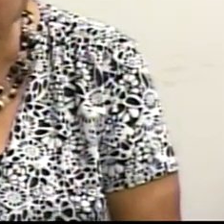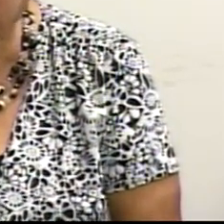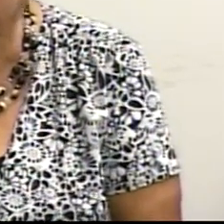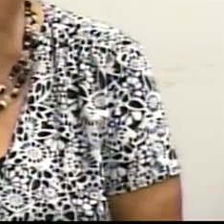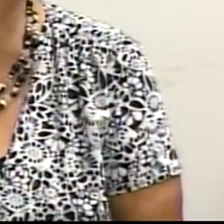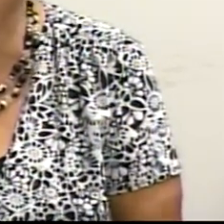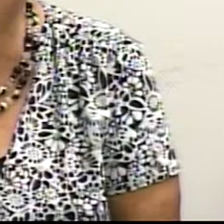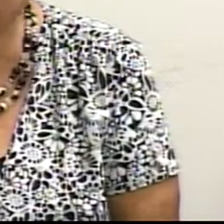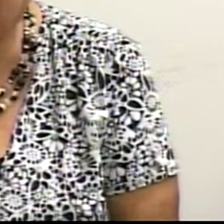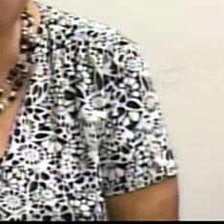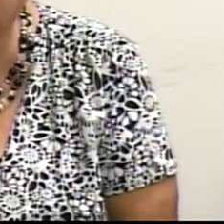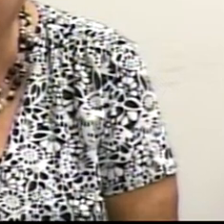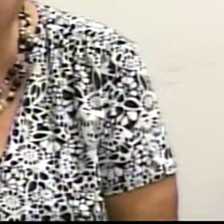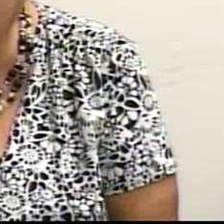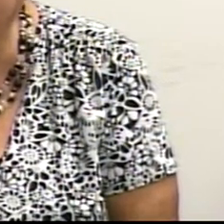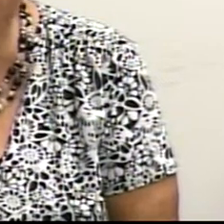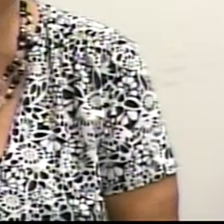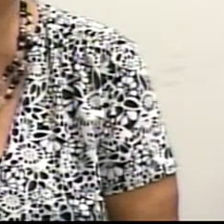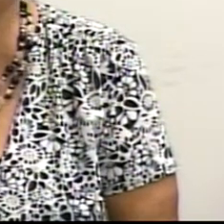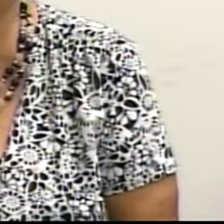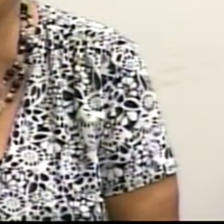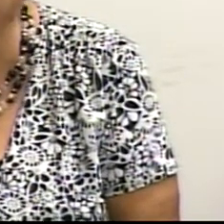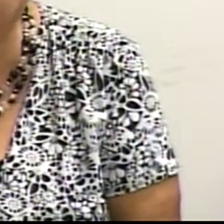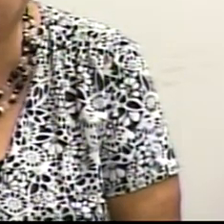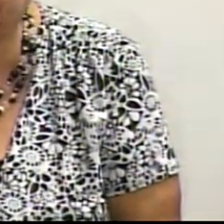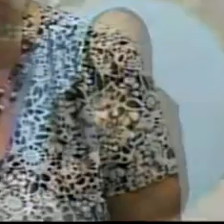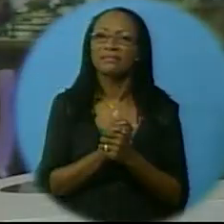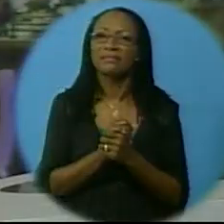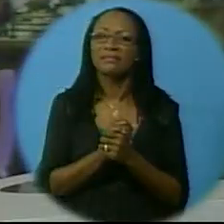as the consummate professional and perfectionist.